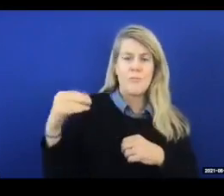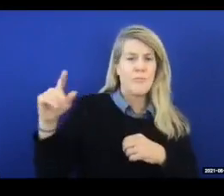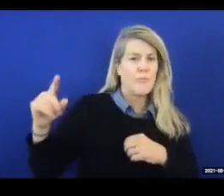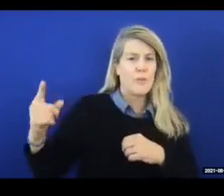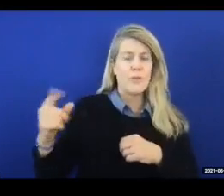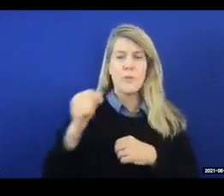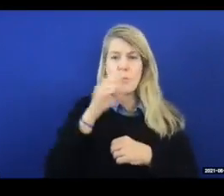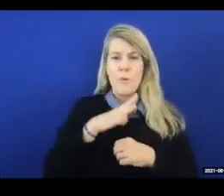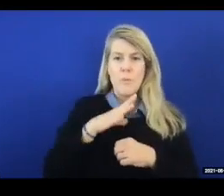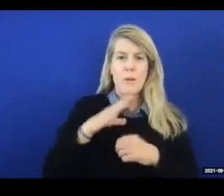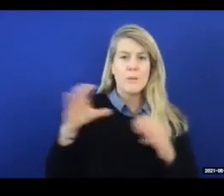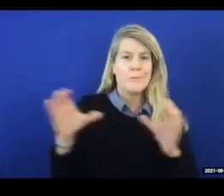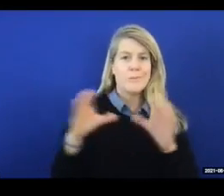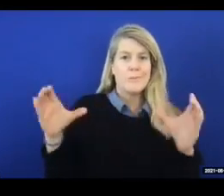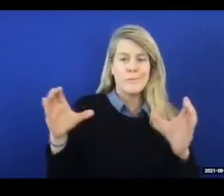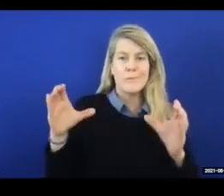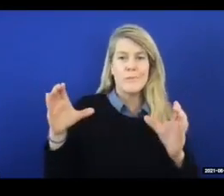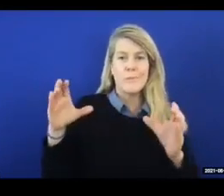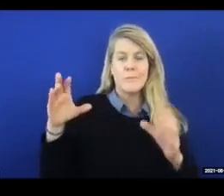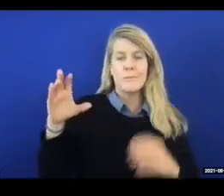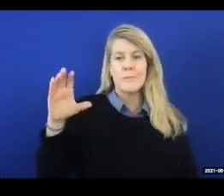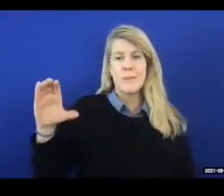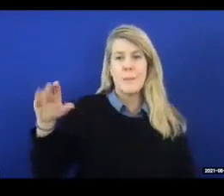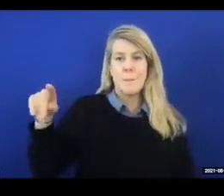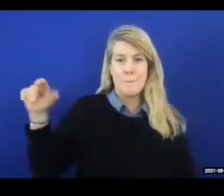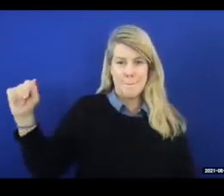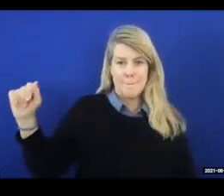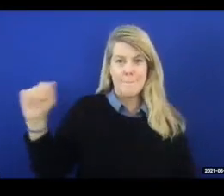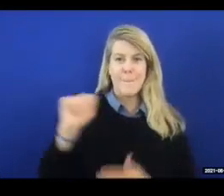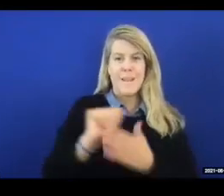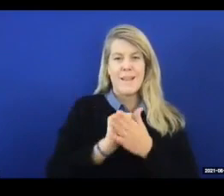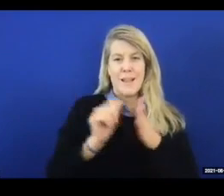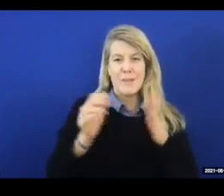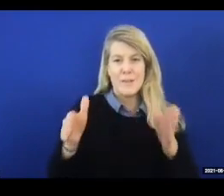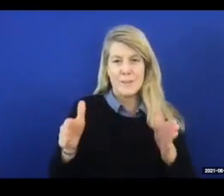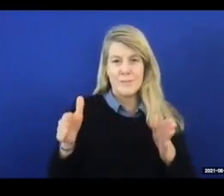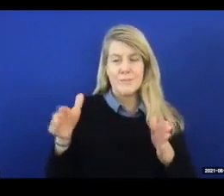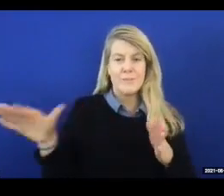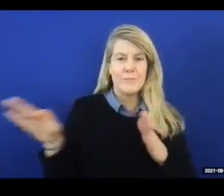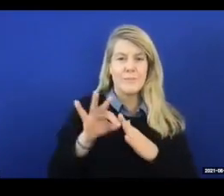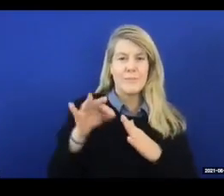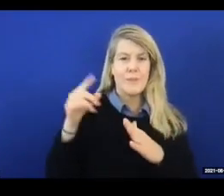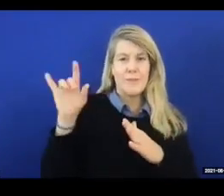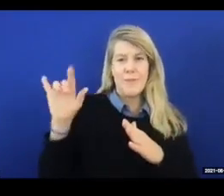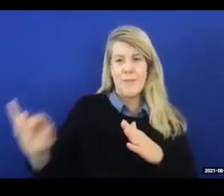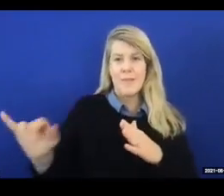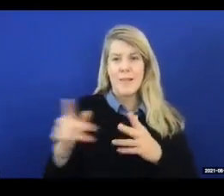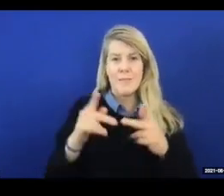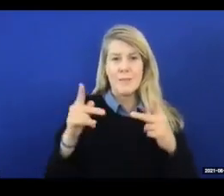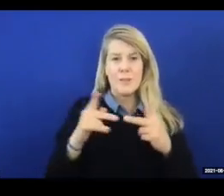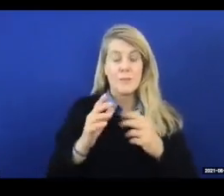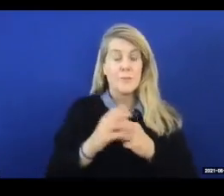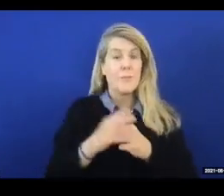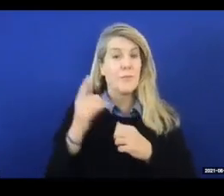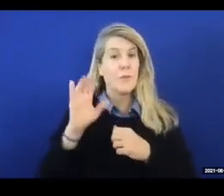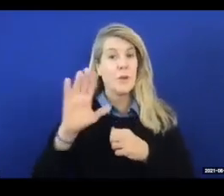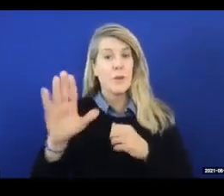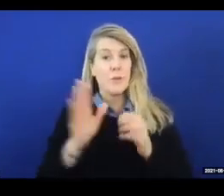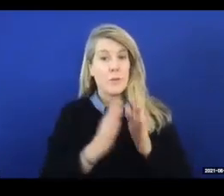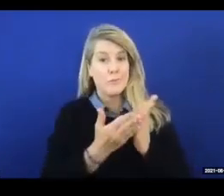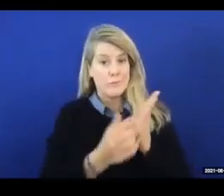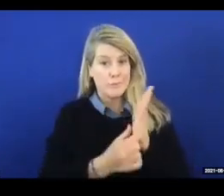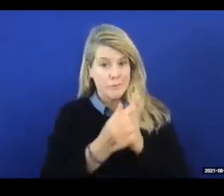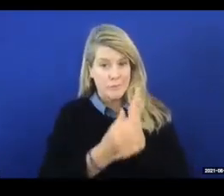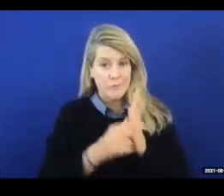woman certified public accountant elected to this position. In your programs, you will find